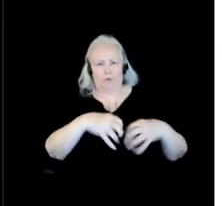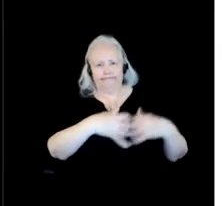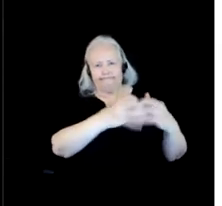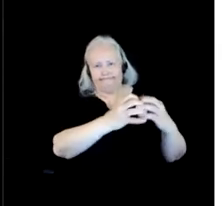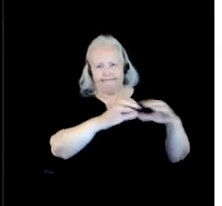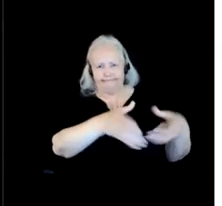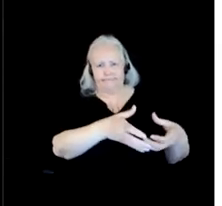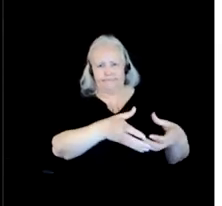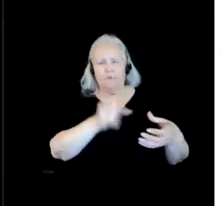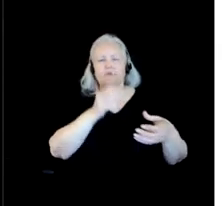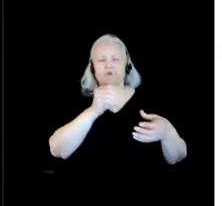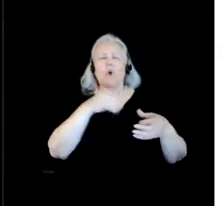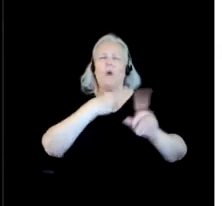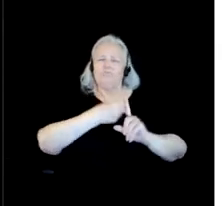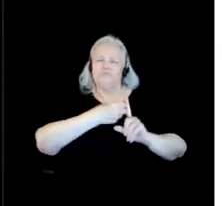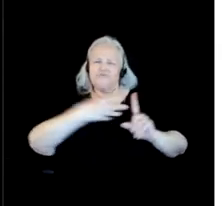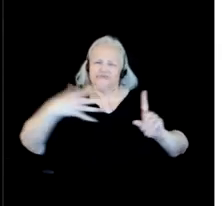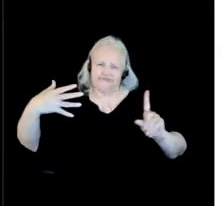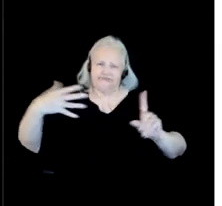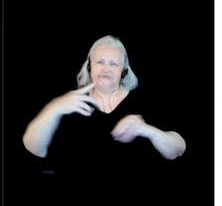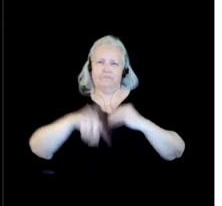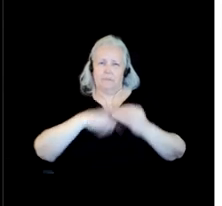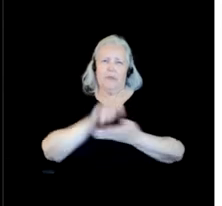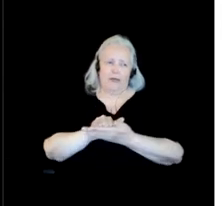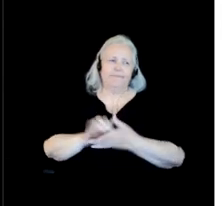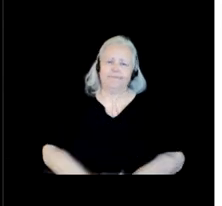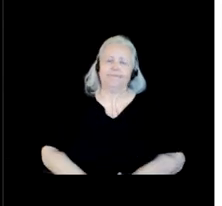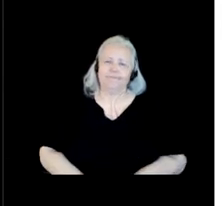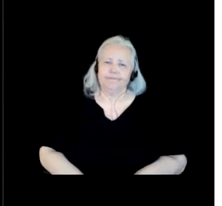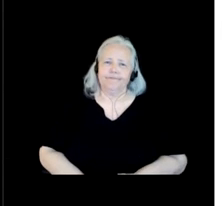to give a little bit more context on that.